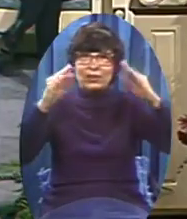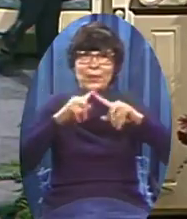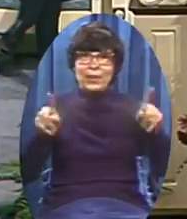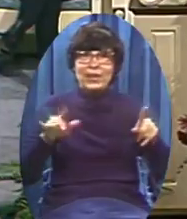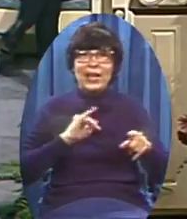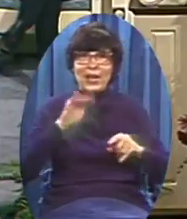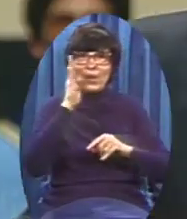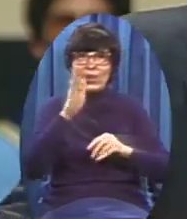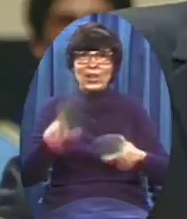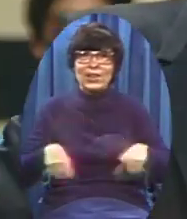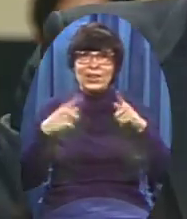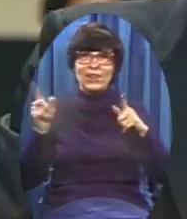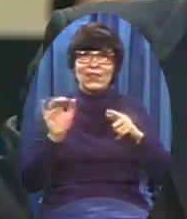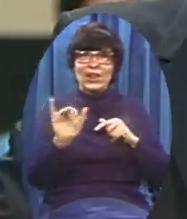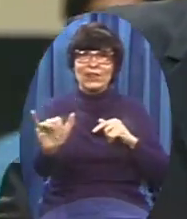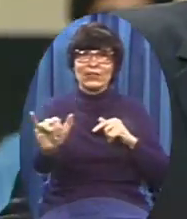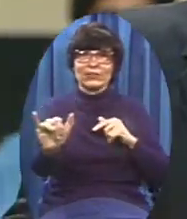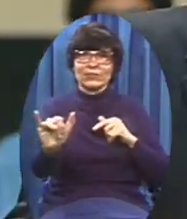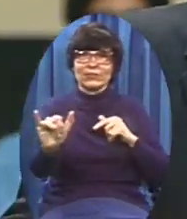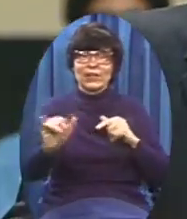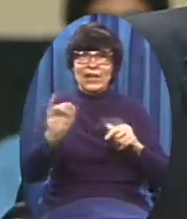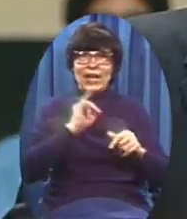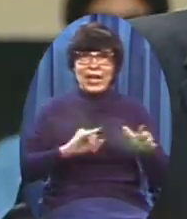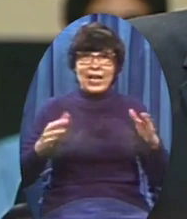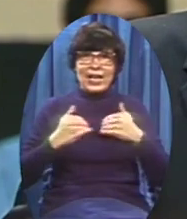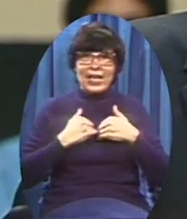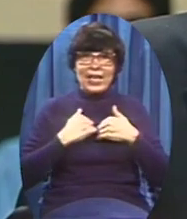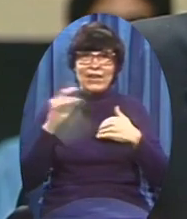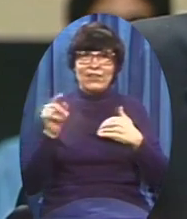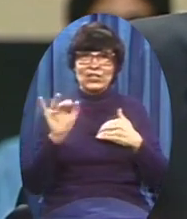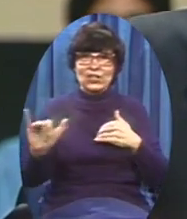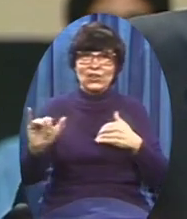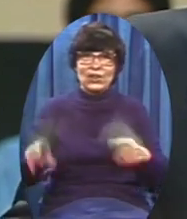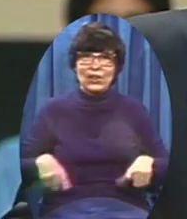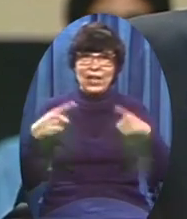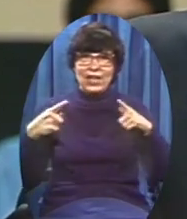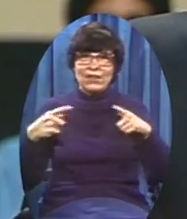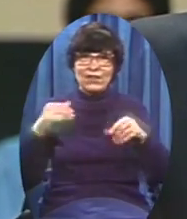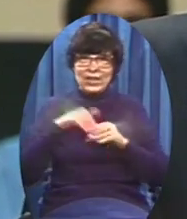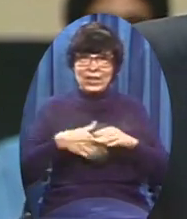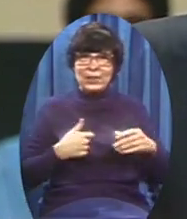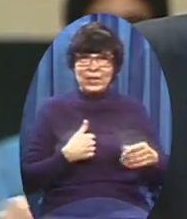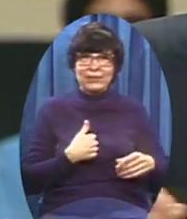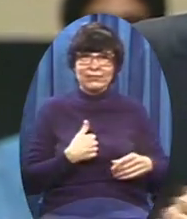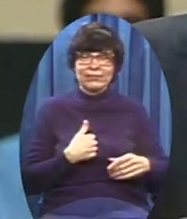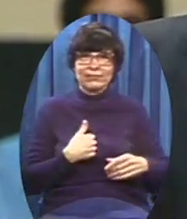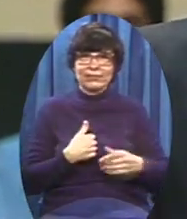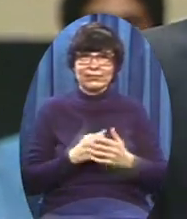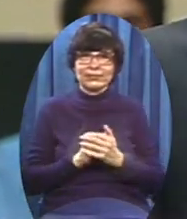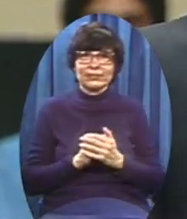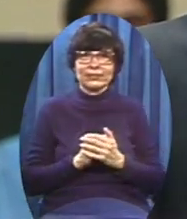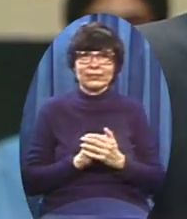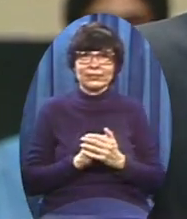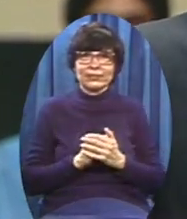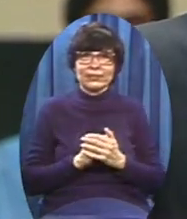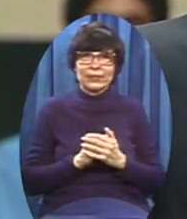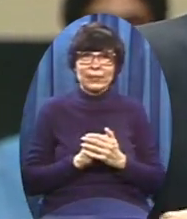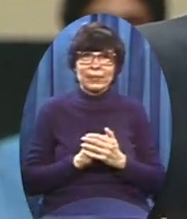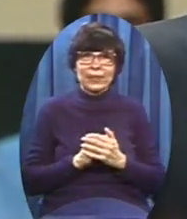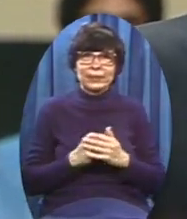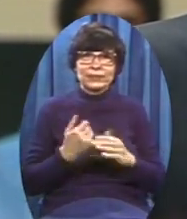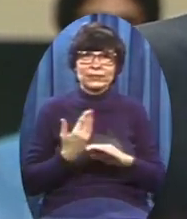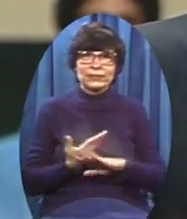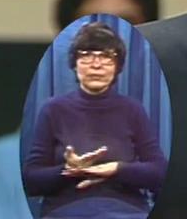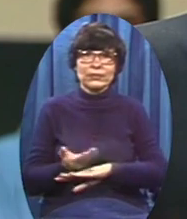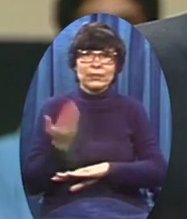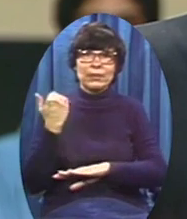forever. Have that thing that we call eternal life abiding in me. Amen. Brother Lowry, before I bring the message